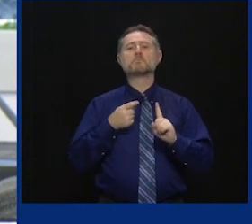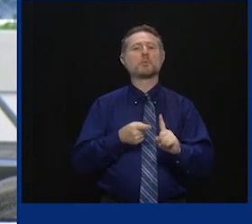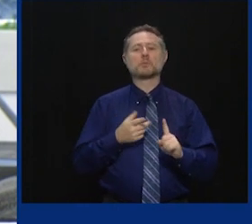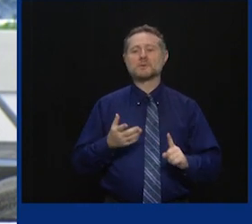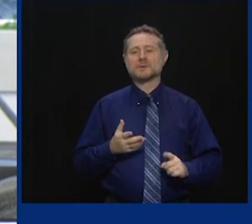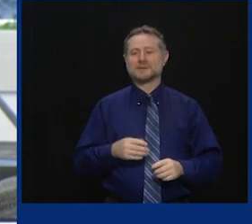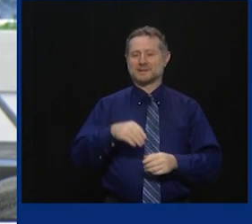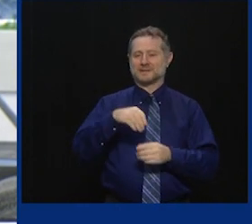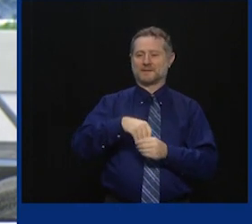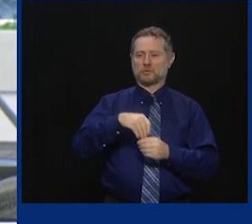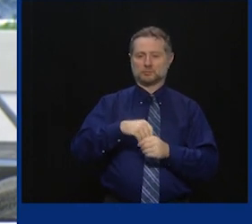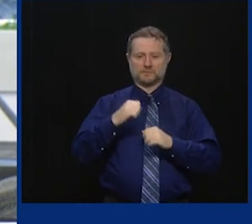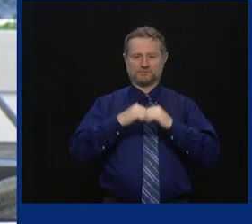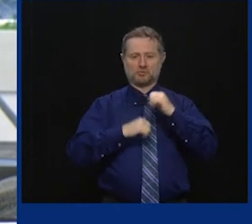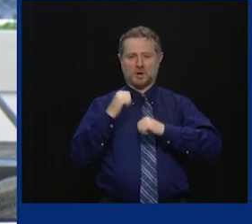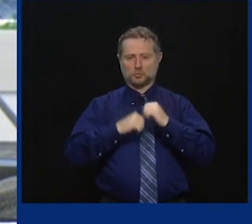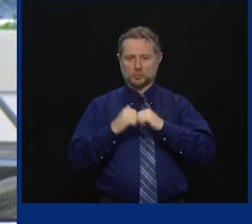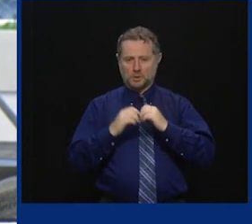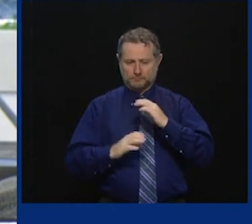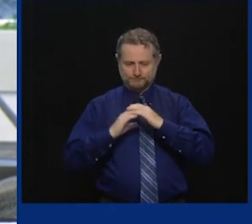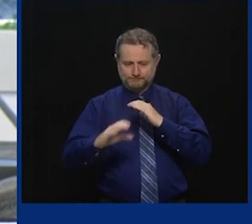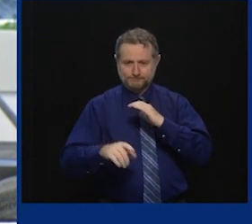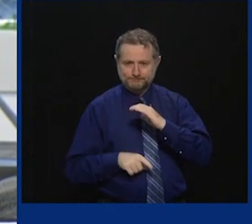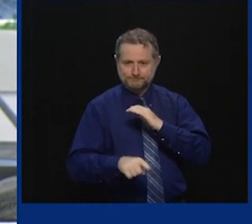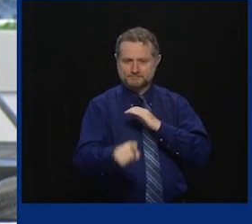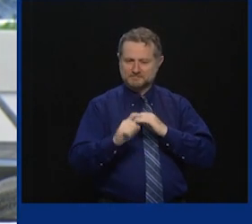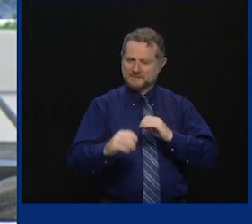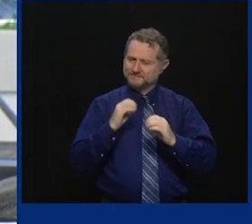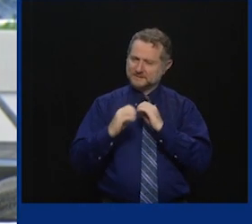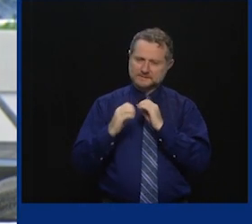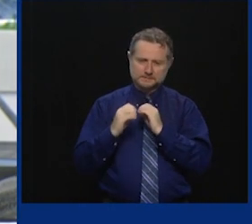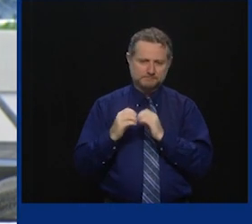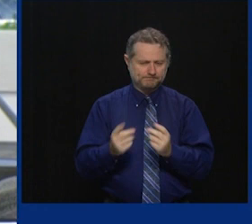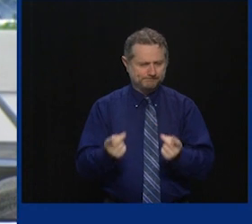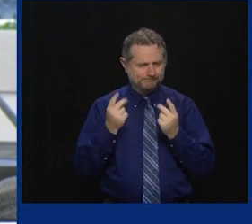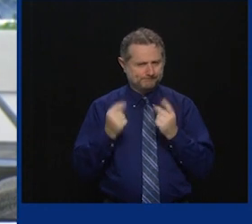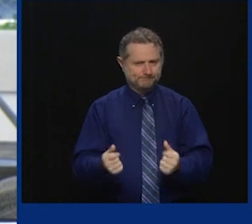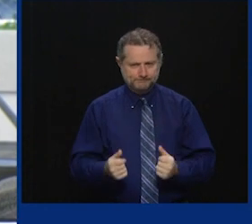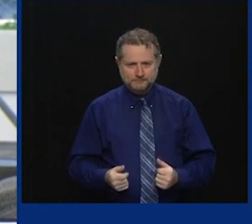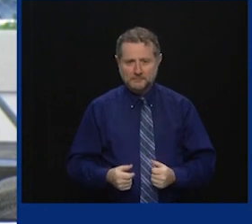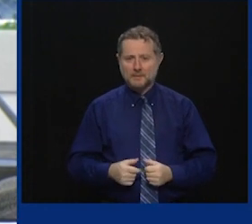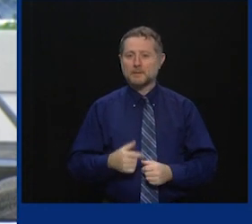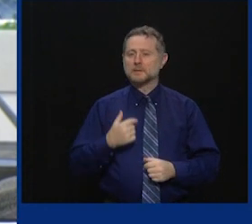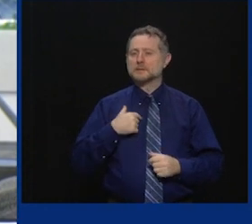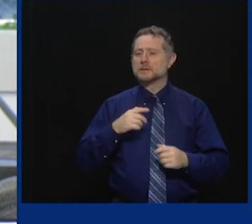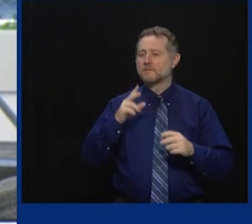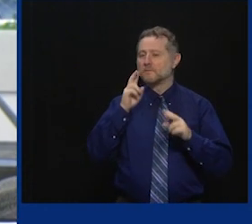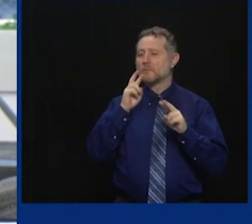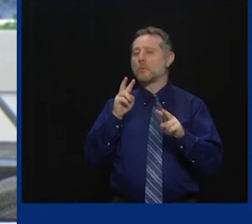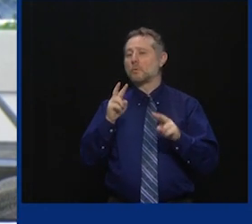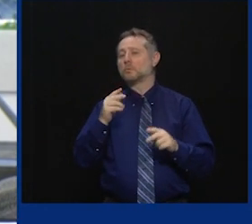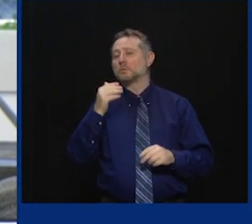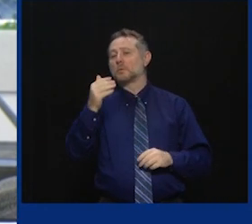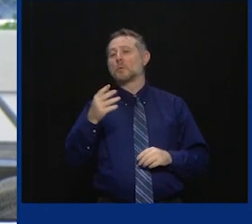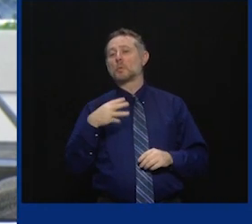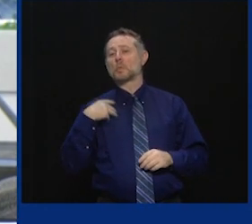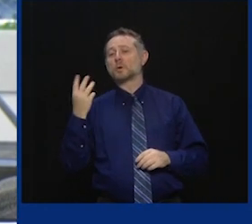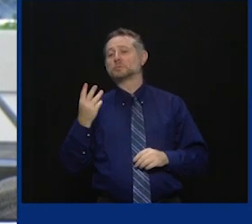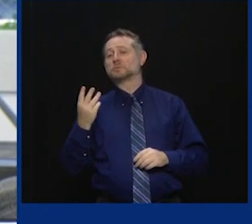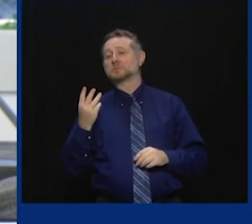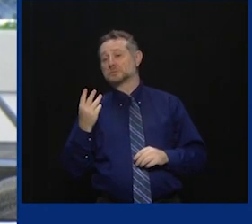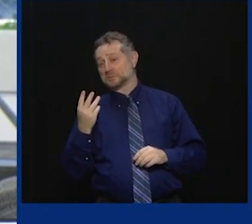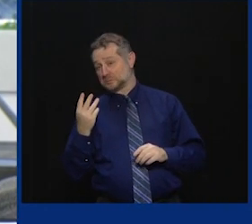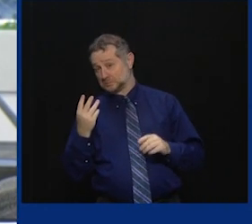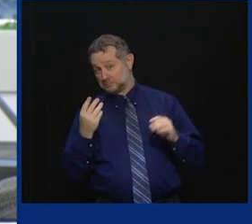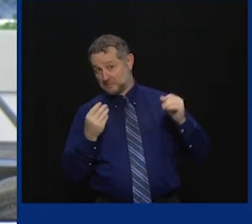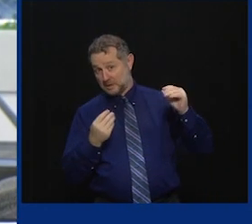the infrastructure immediately. I'm very excited about what we anticipate to be coming out of Washington, but while we're still waiting for all those dollars to come,